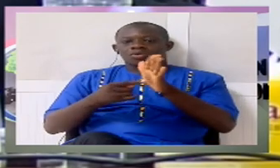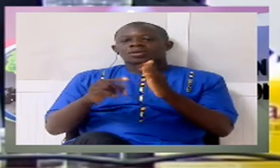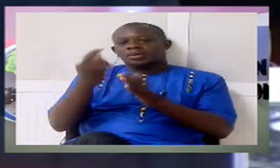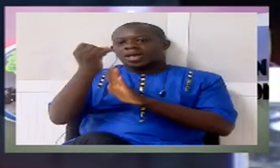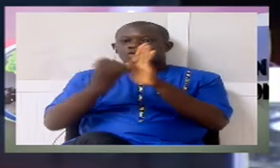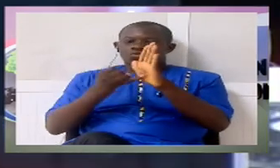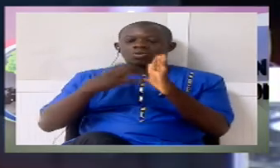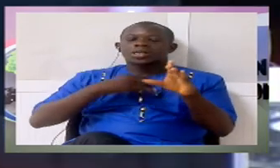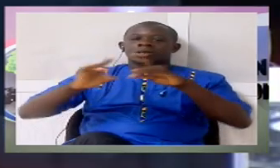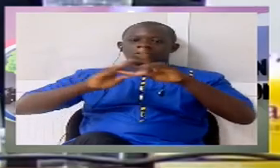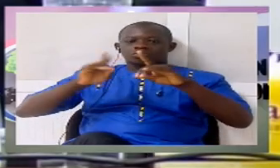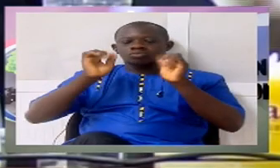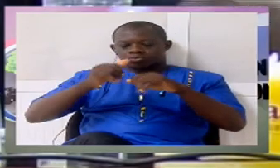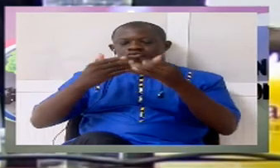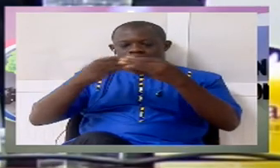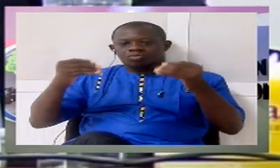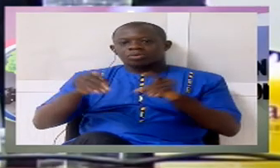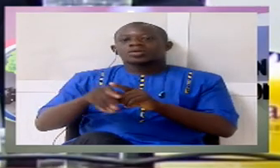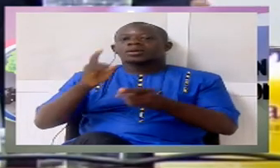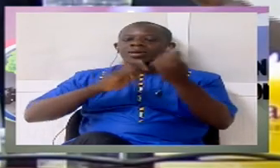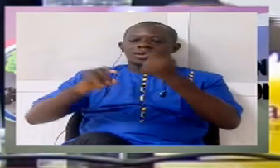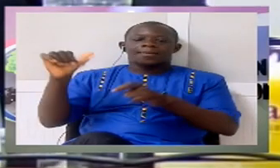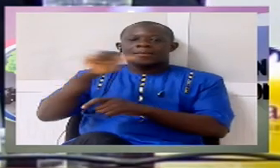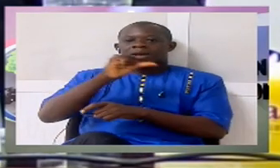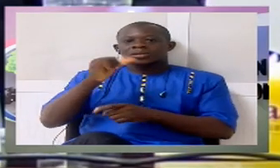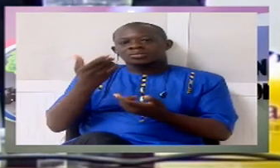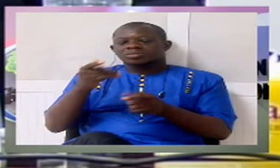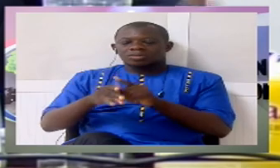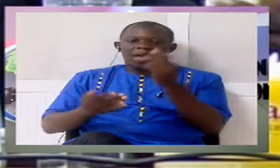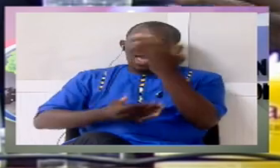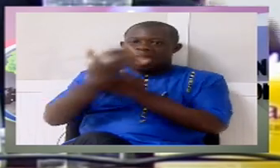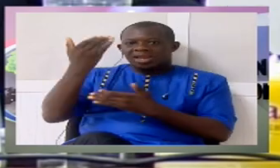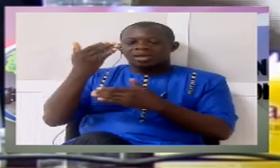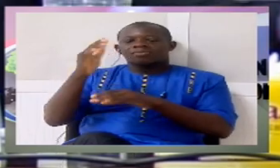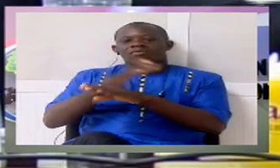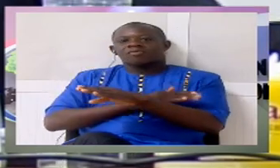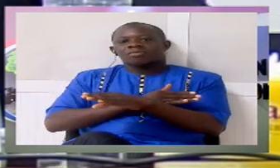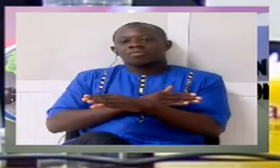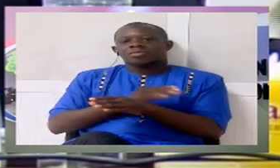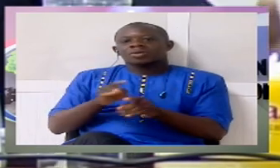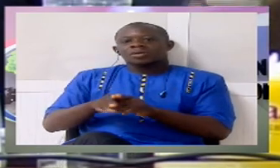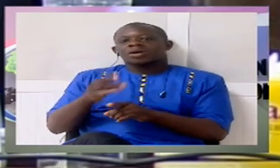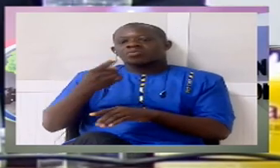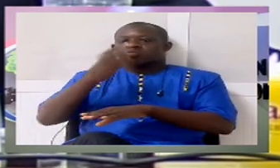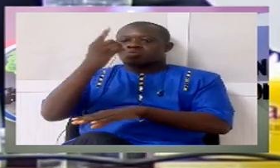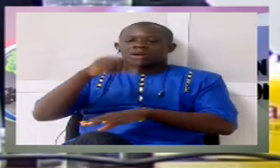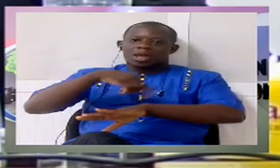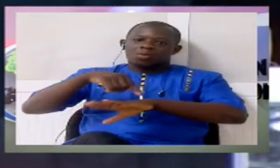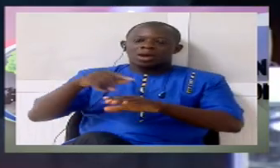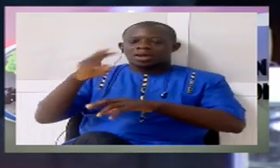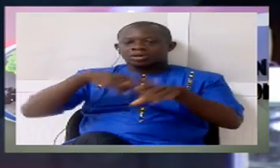out. Yes. So we come back a little earlier than. Well, we just take 1 hour and we